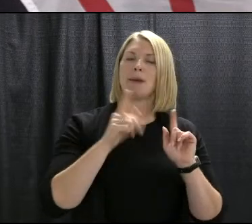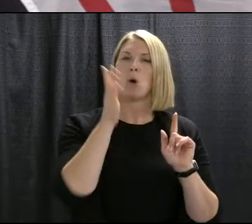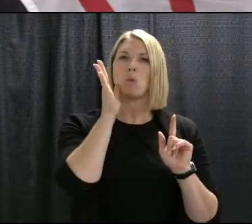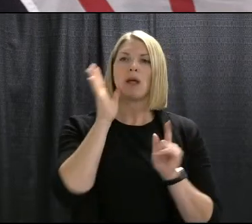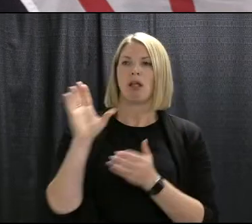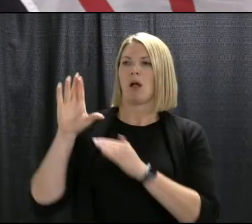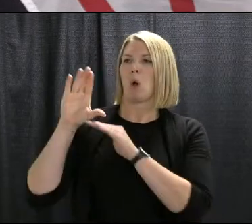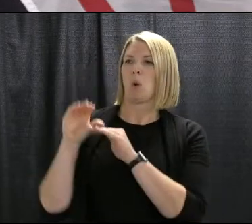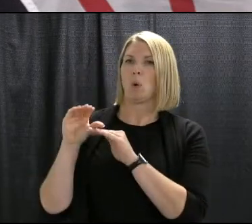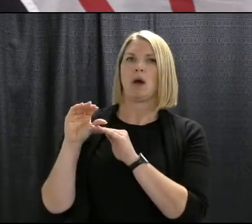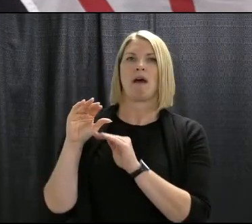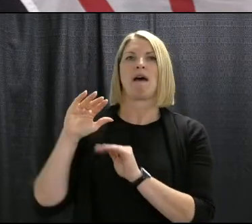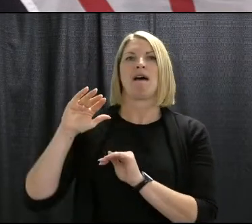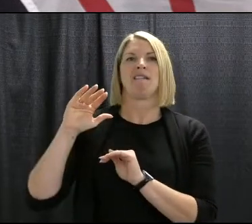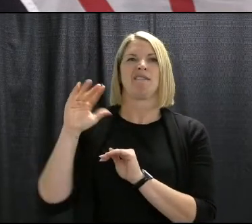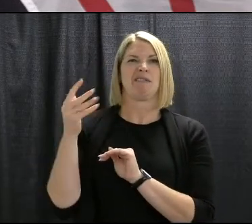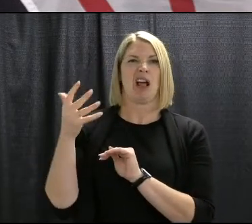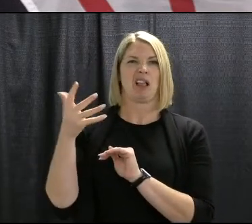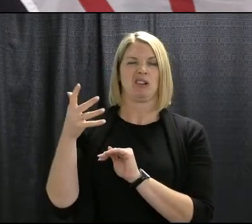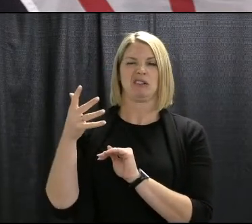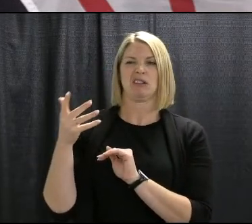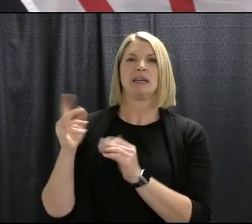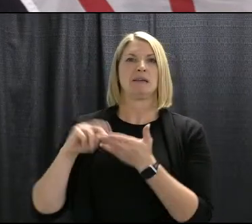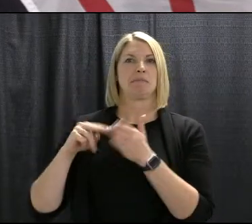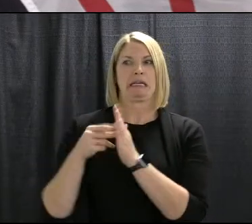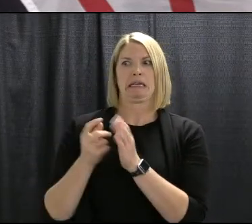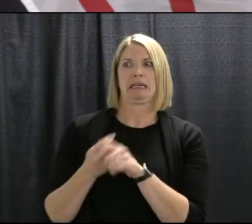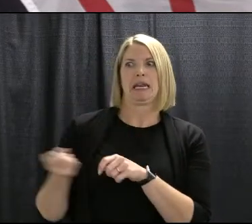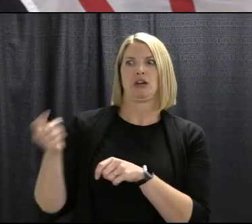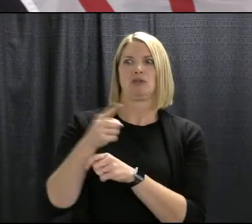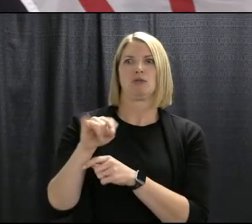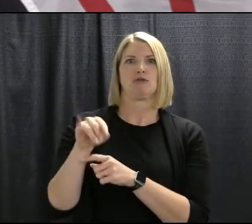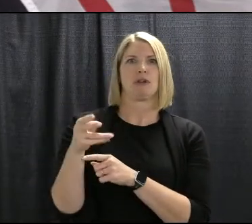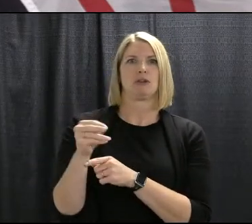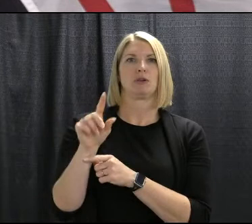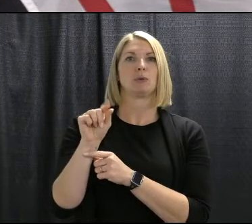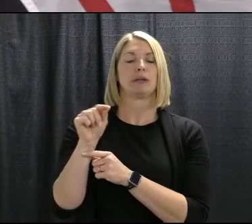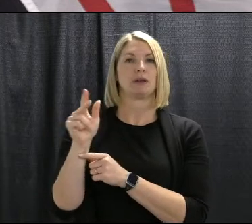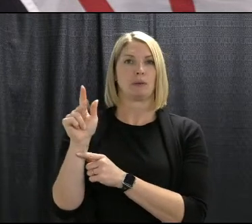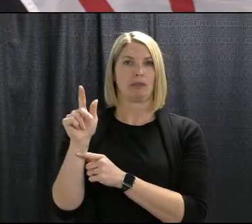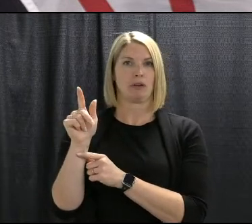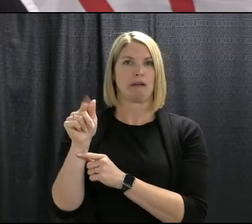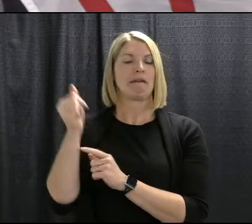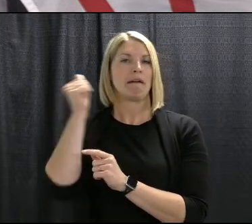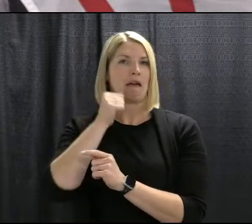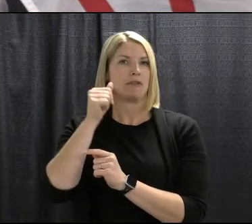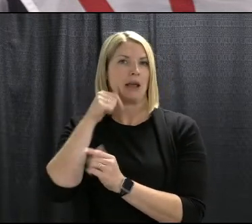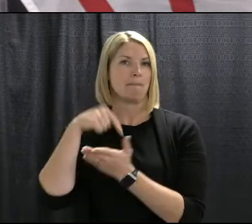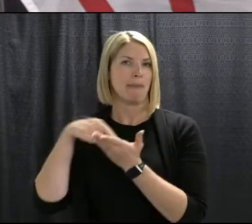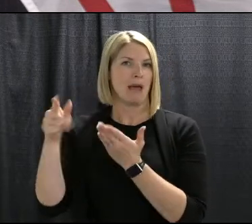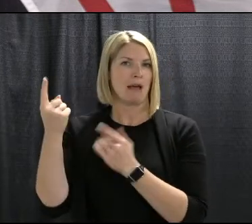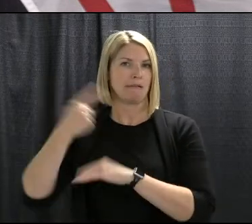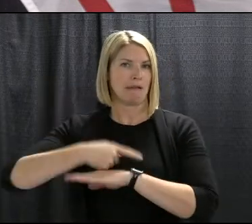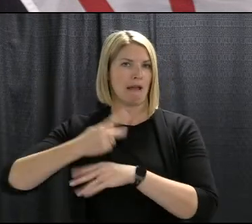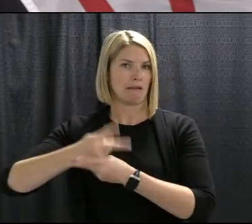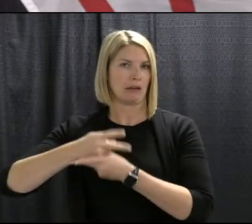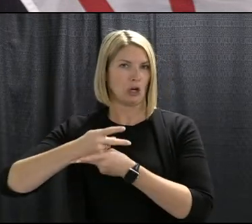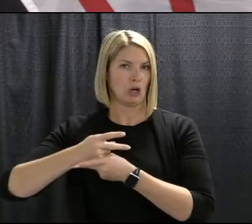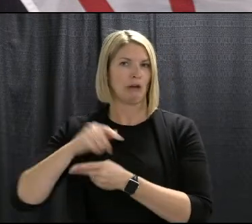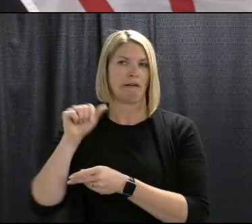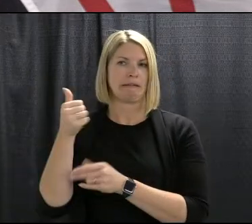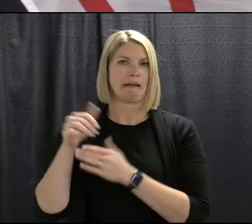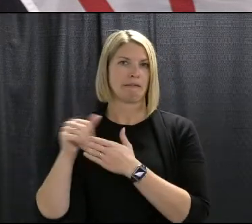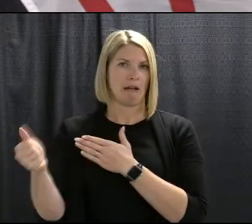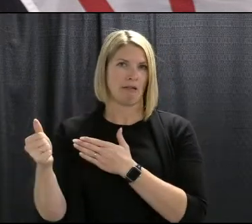a new wage grid for the early childhood educators by January 2023 to acknowledge the equal value and skills in